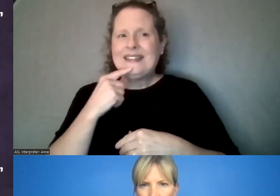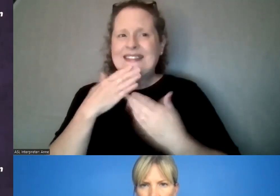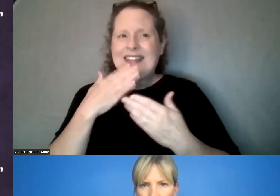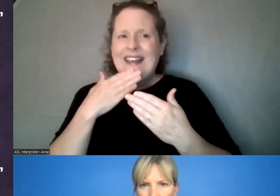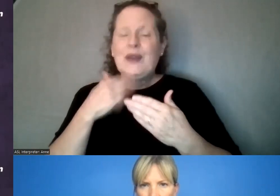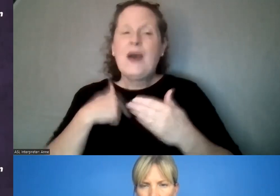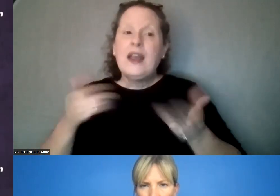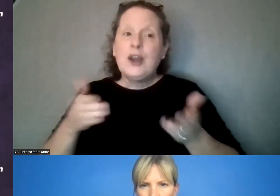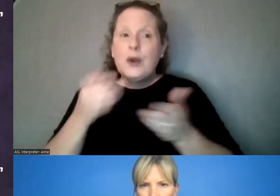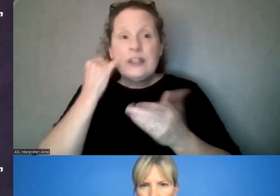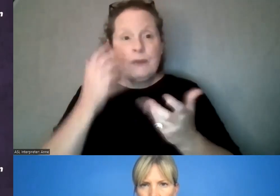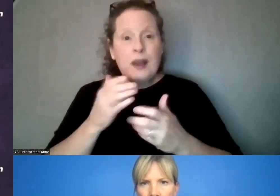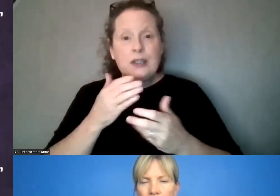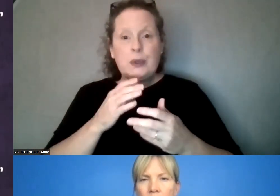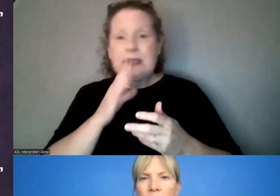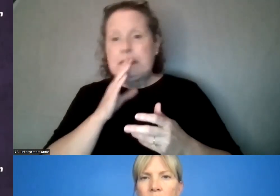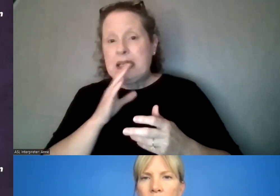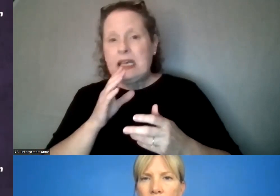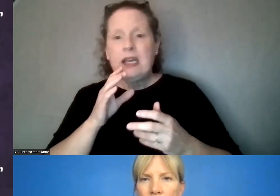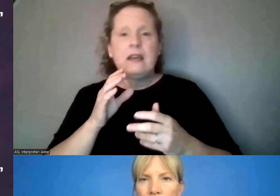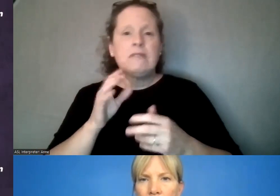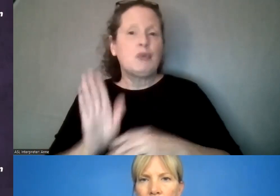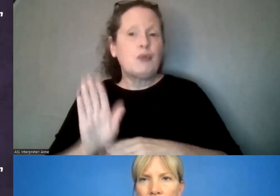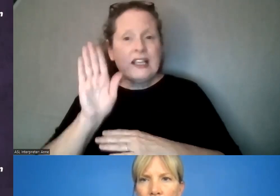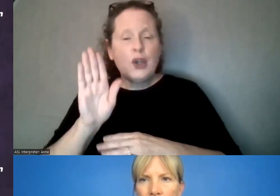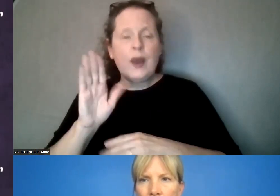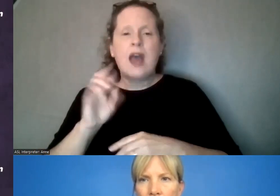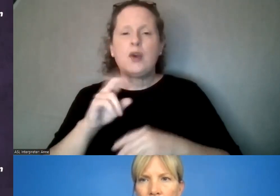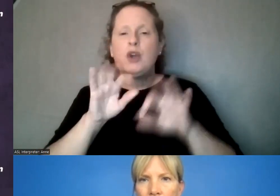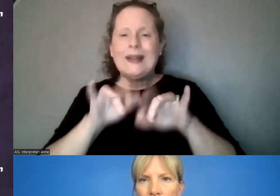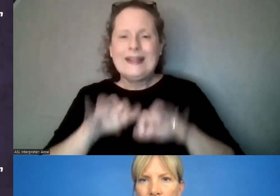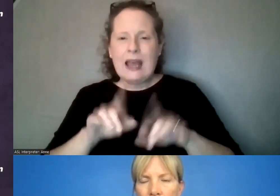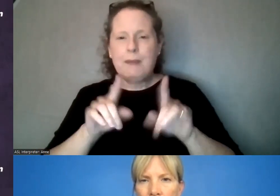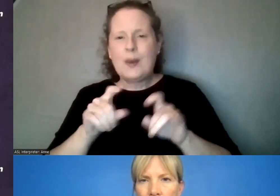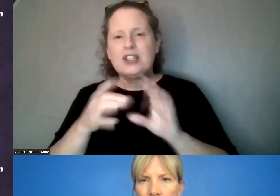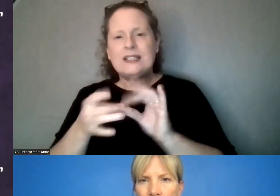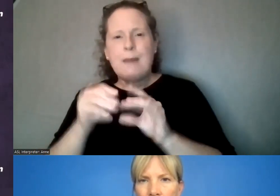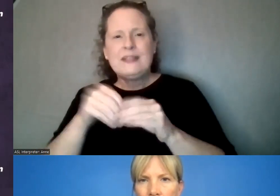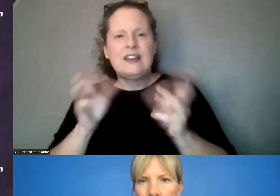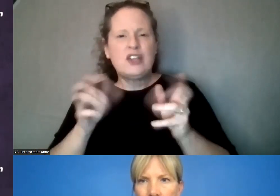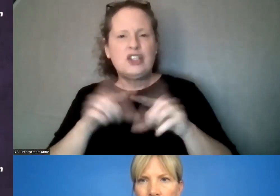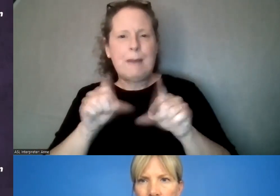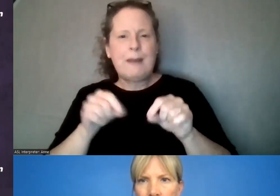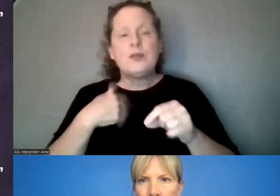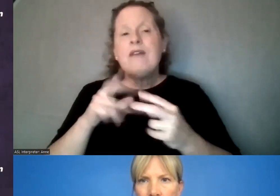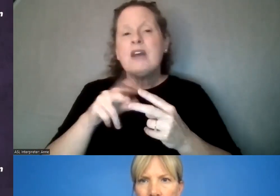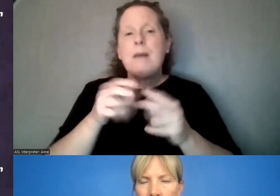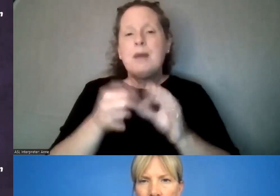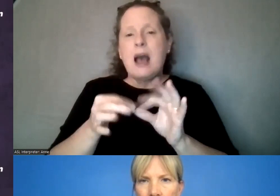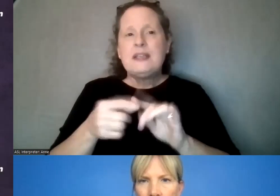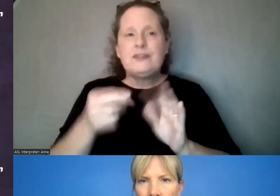want to speak, please raise your hand or type any questions or comments into the chat box. I do have a couple comments also from